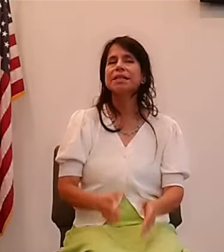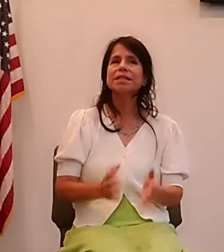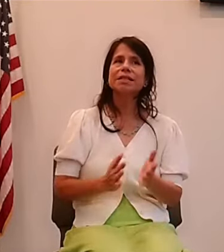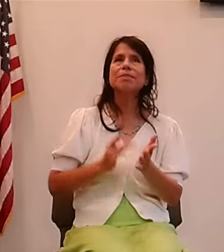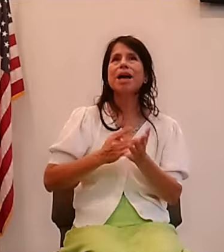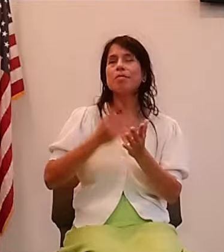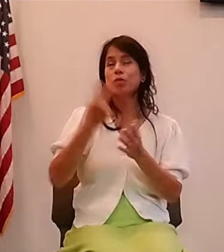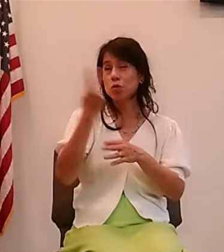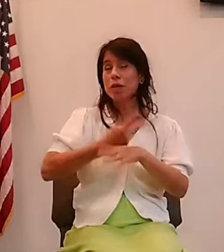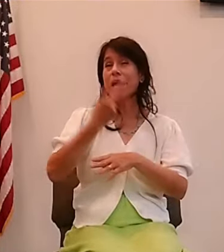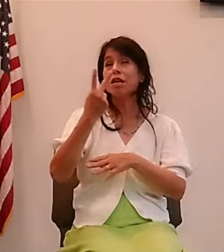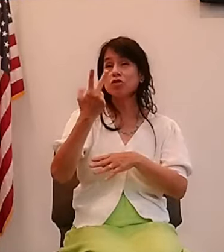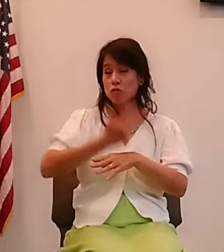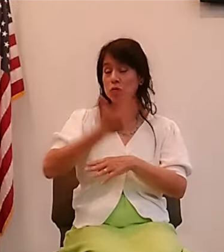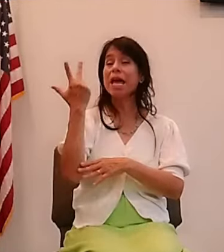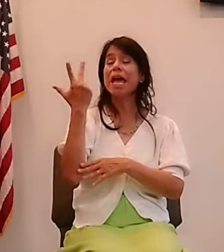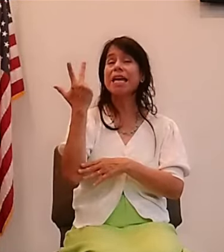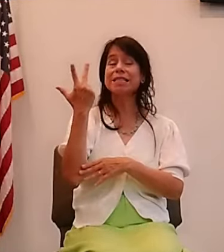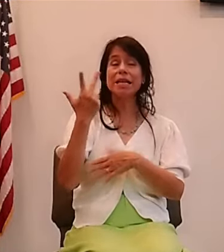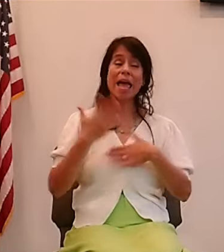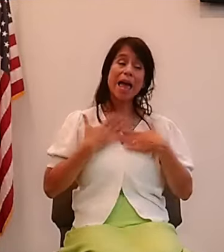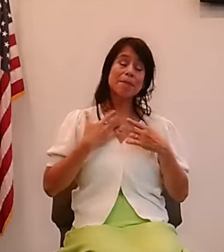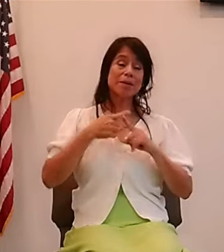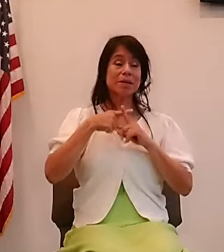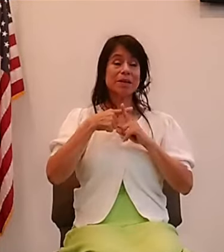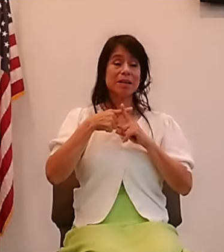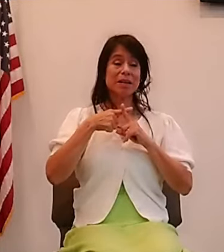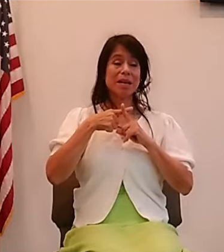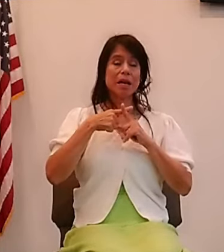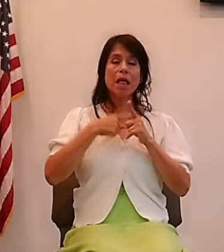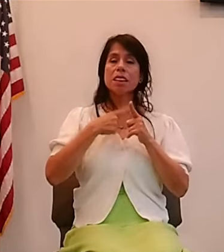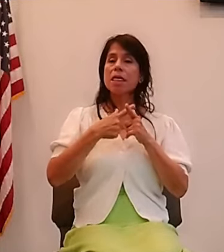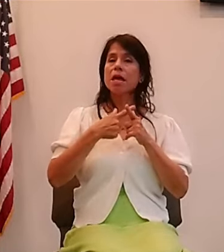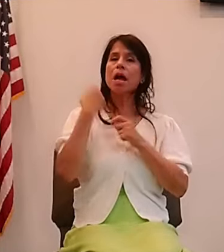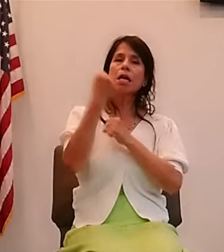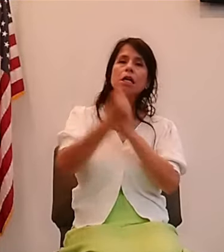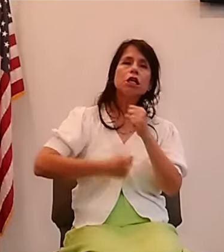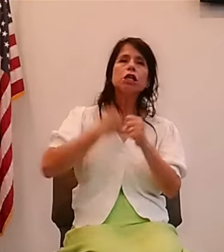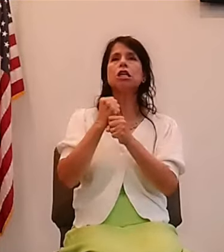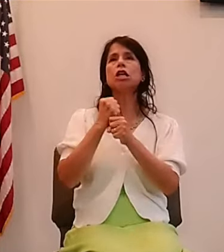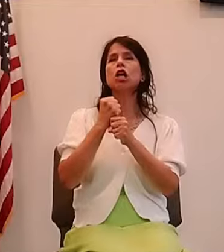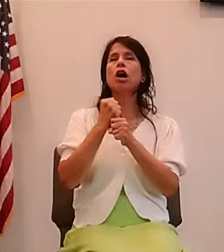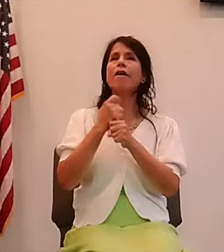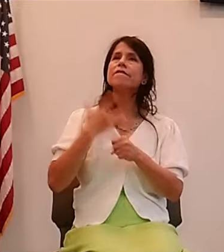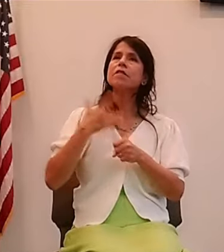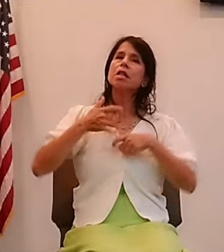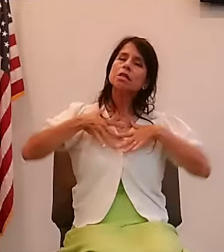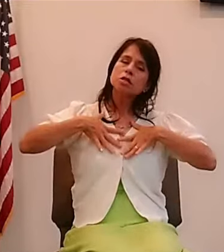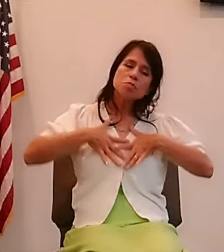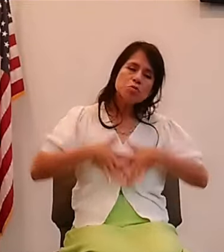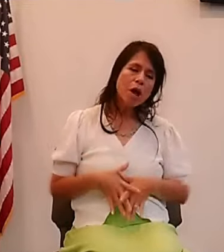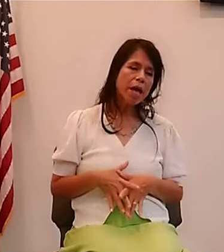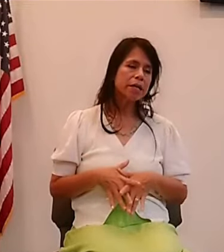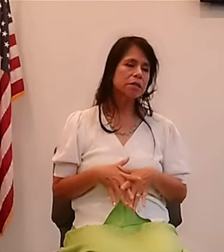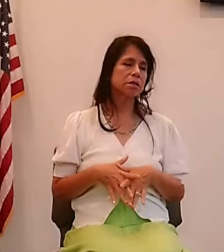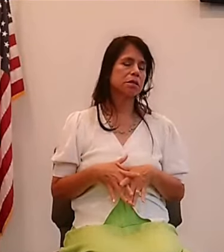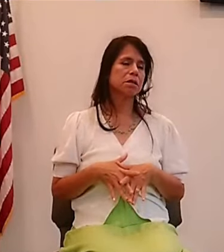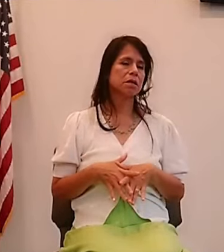three. And then I would have a period of, you know, a year of just sort of hobbling around in my depression. And then